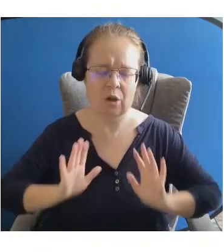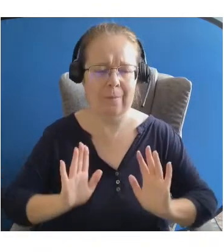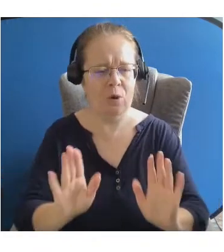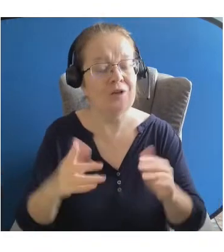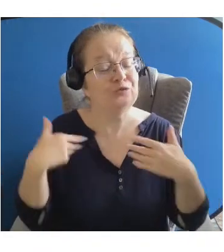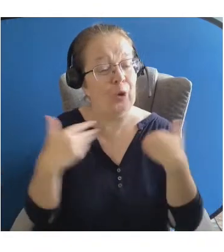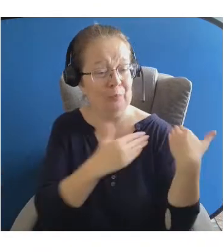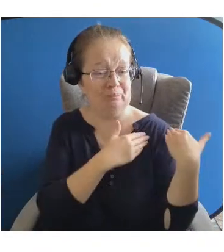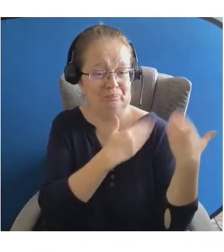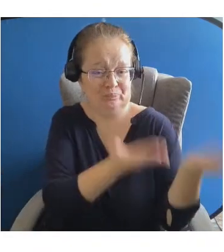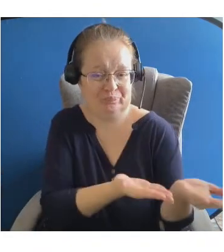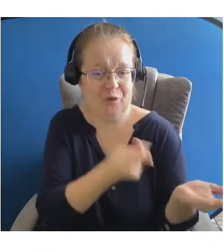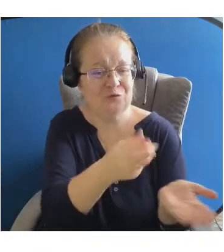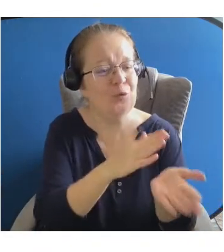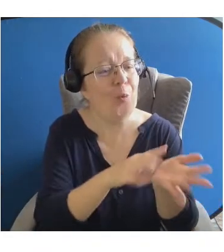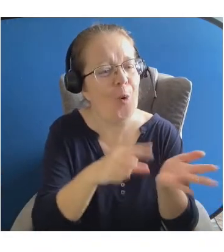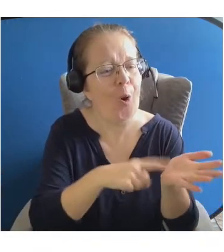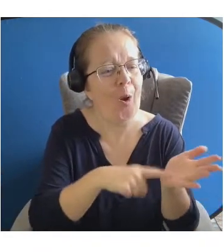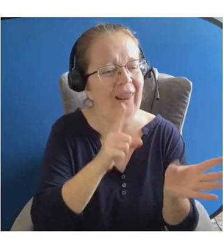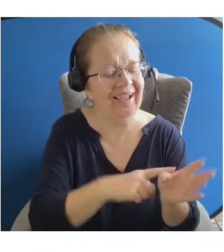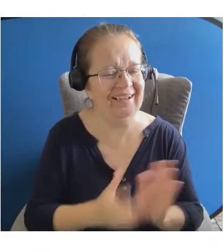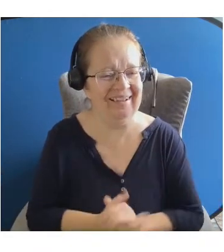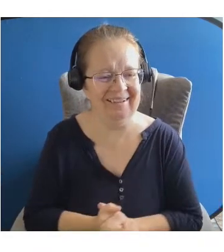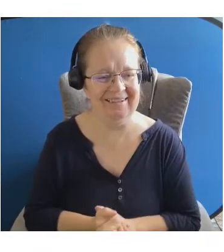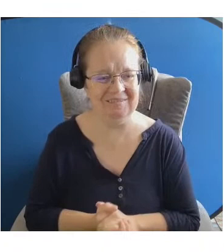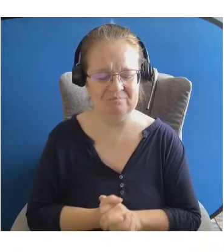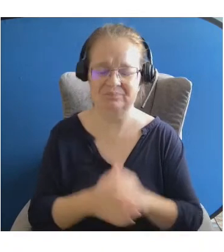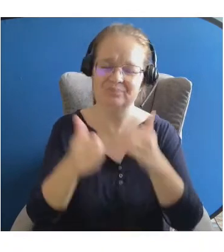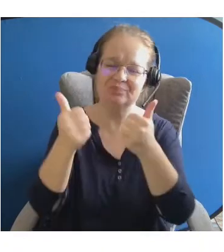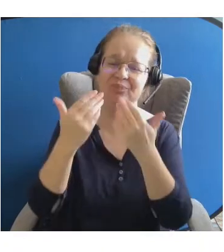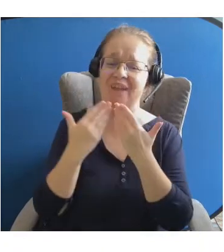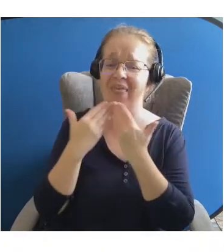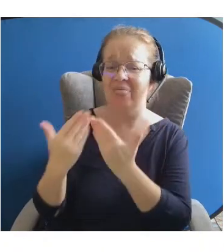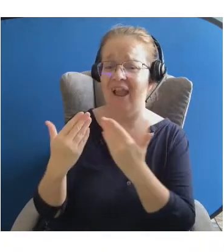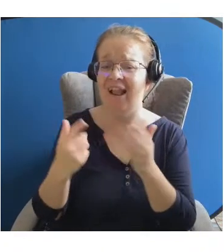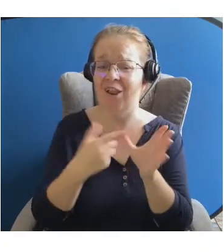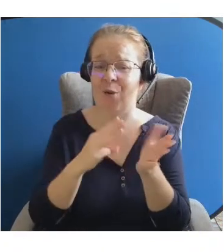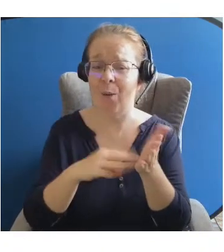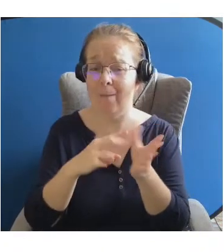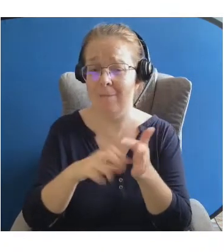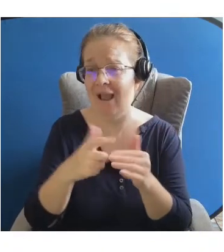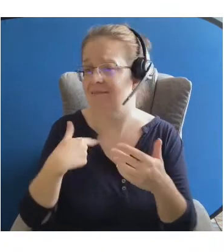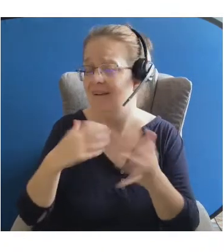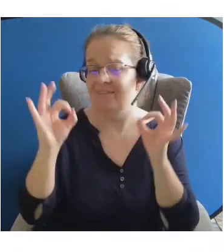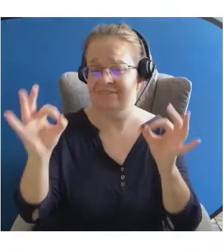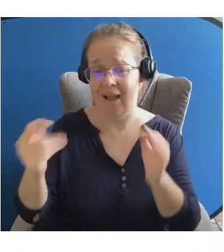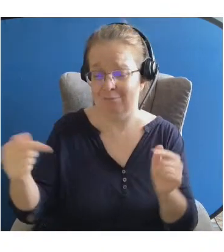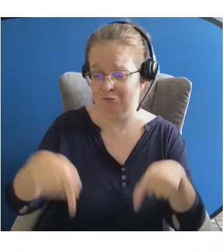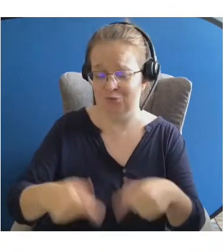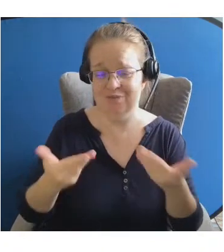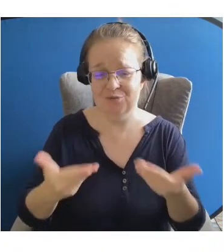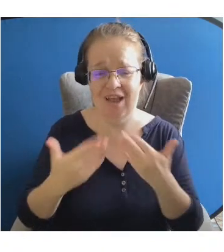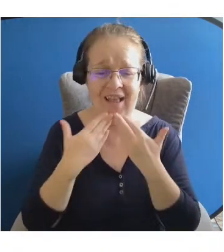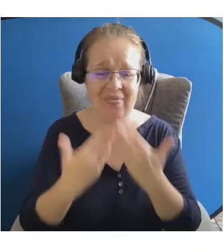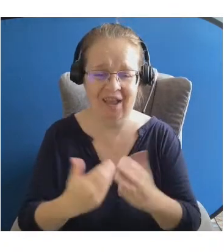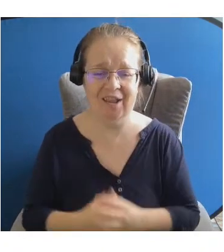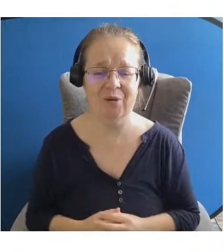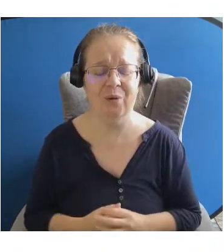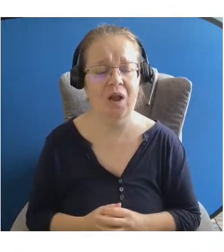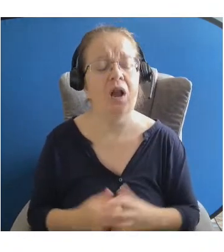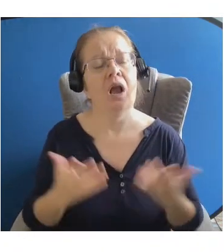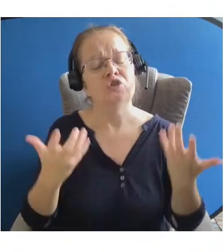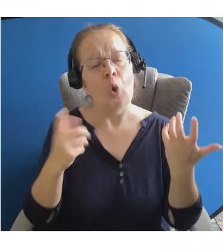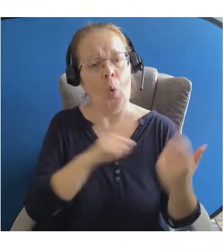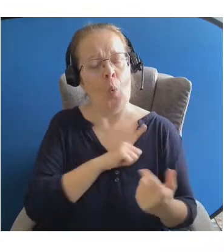you, Holly. Thank you, Amanda, and great to be here today. So why did we start our